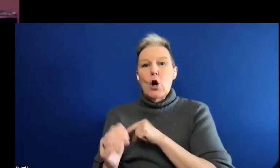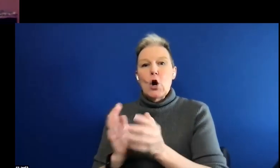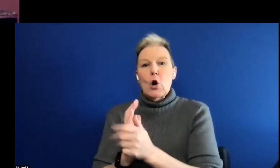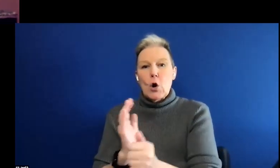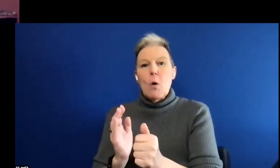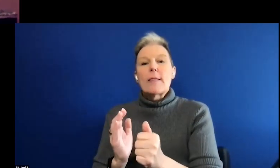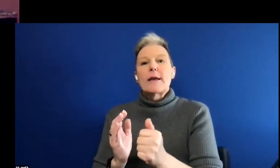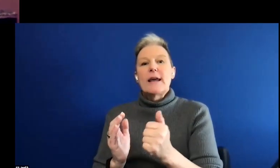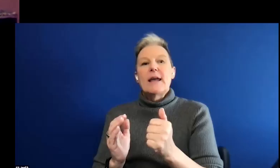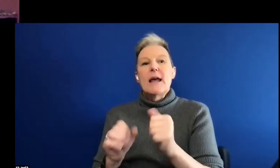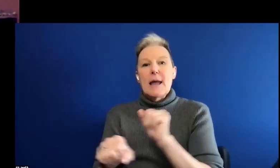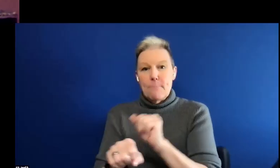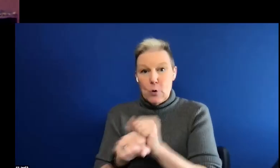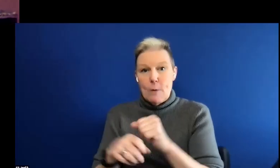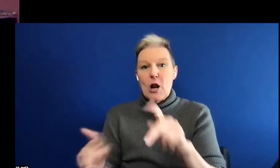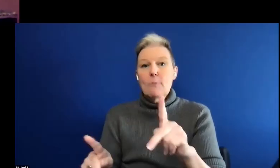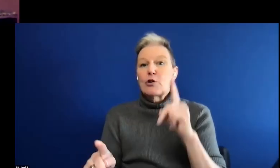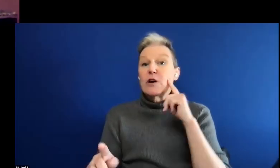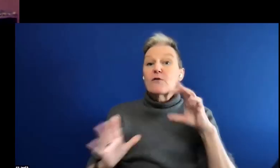opportunities for customers?